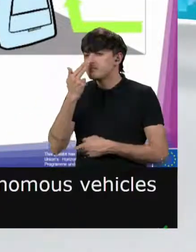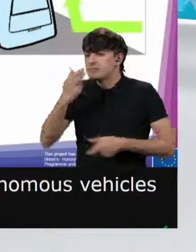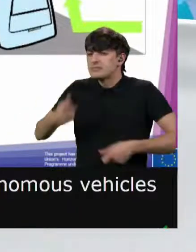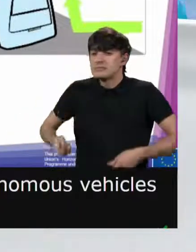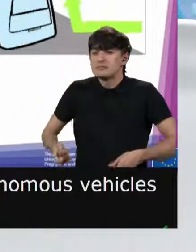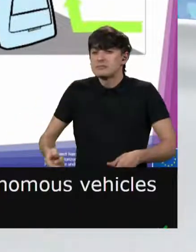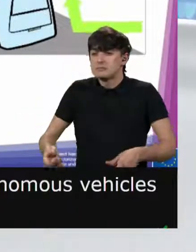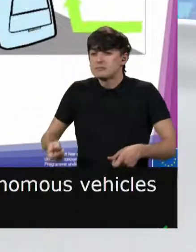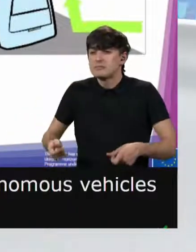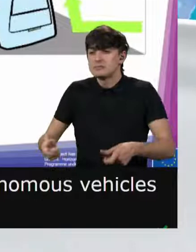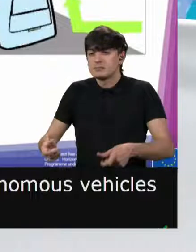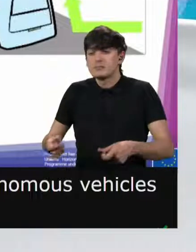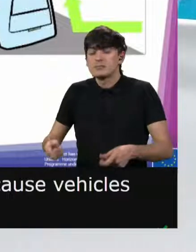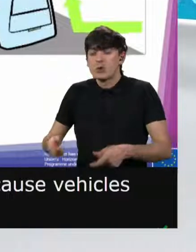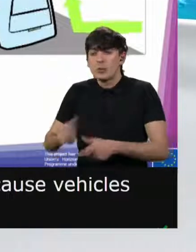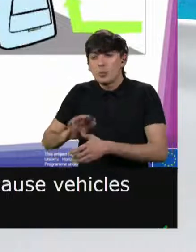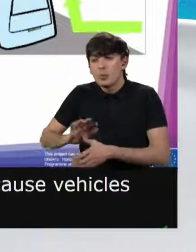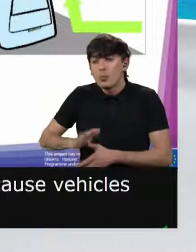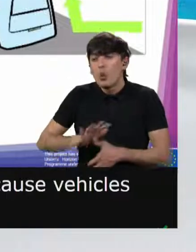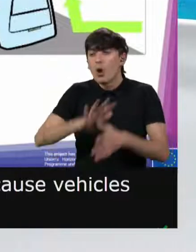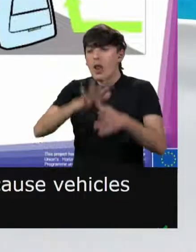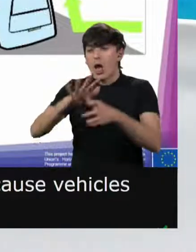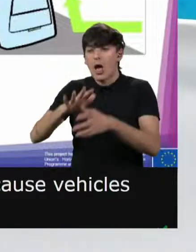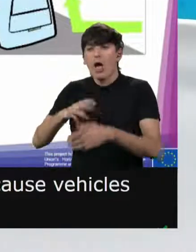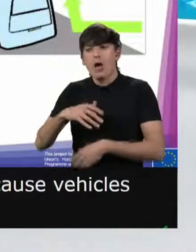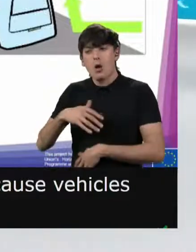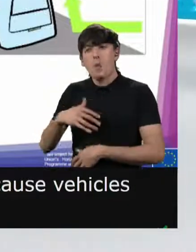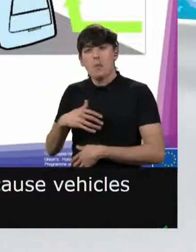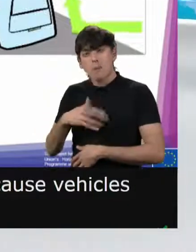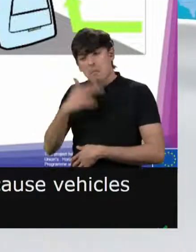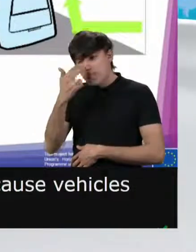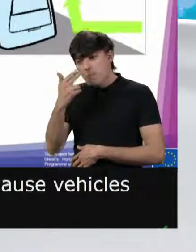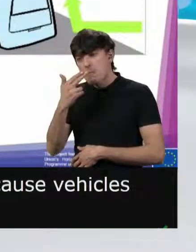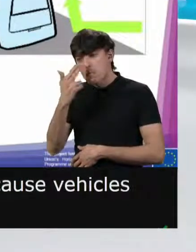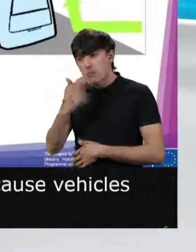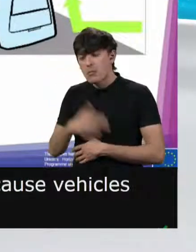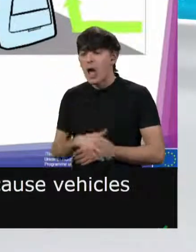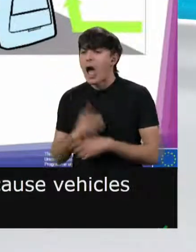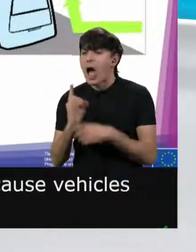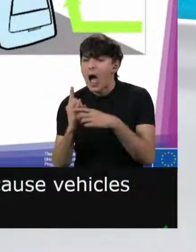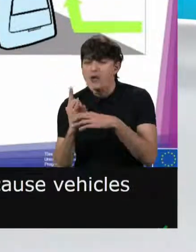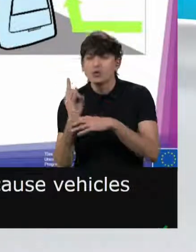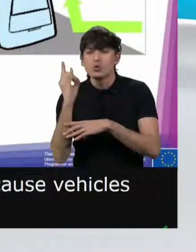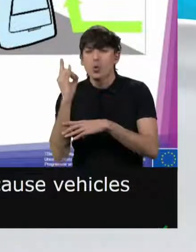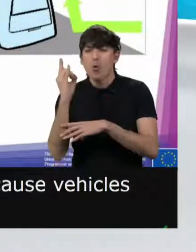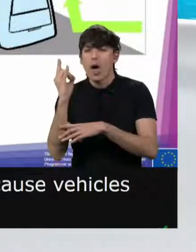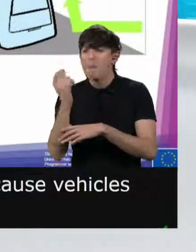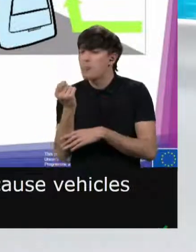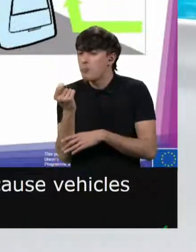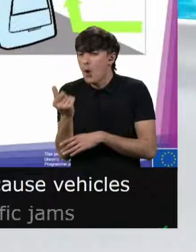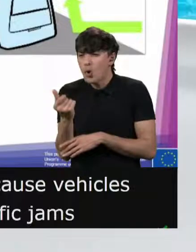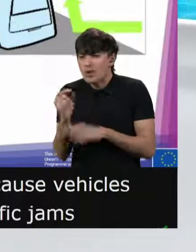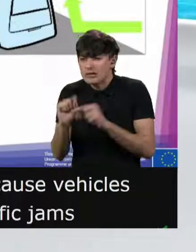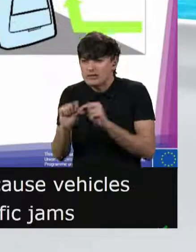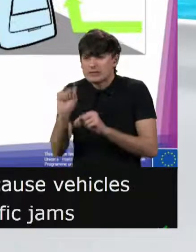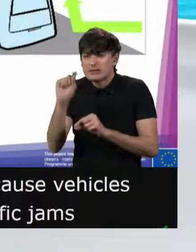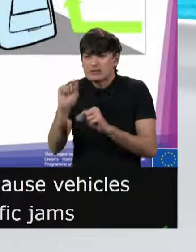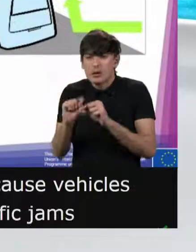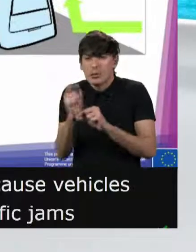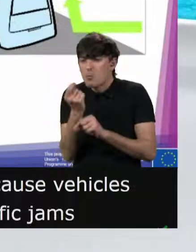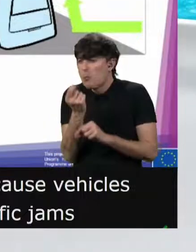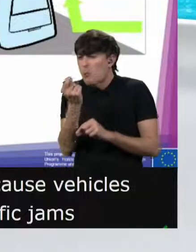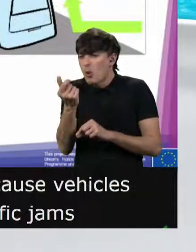that fly at very low altitude can help us to avoid traffic jams and obstacles, may be particularly